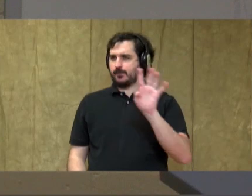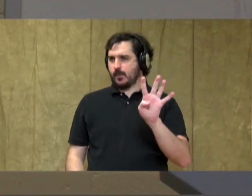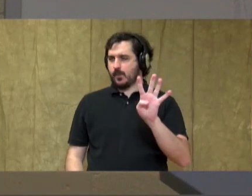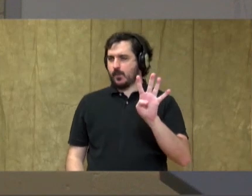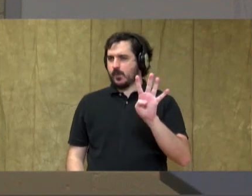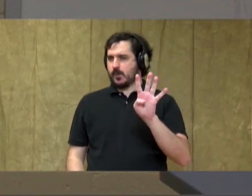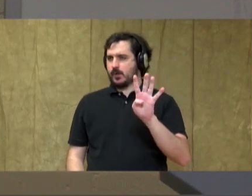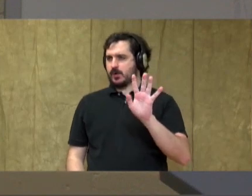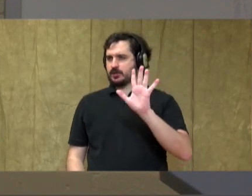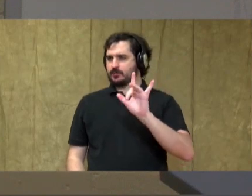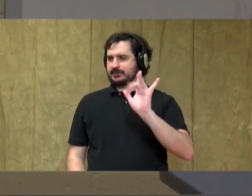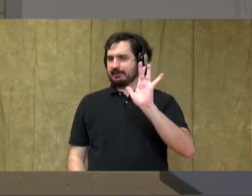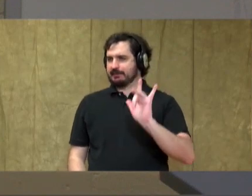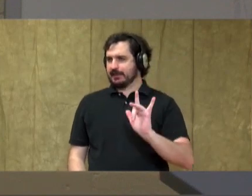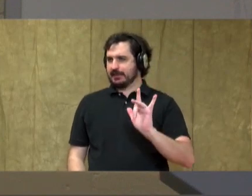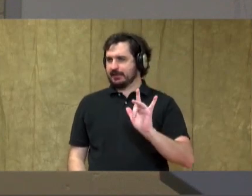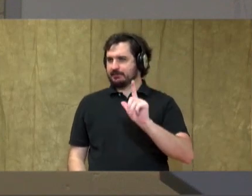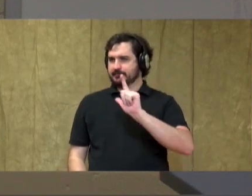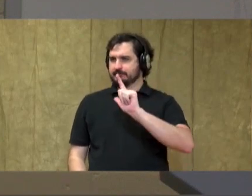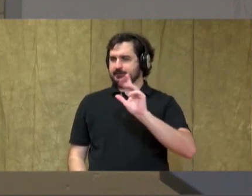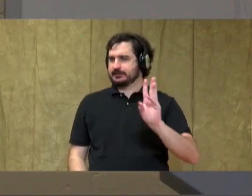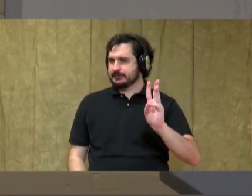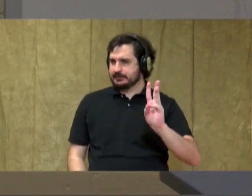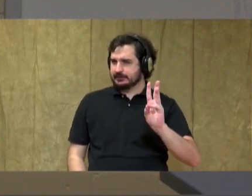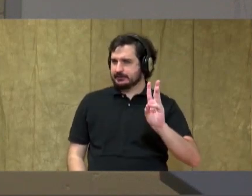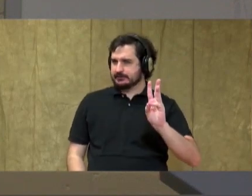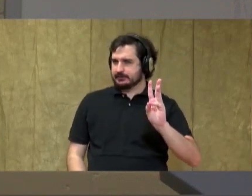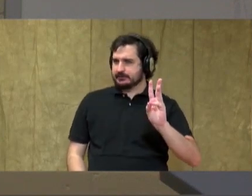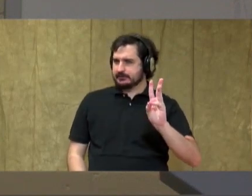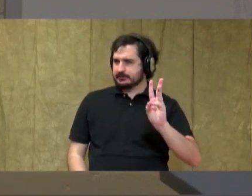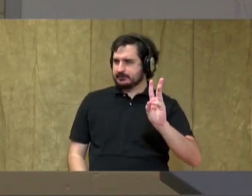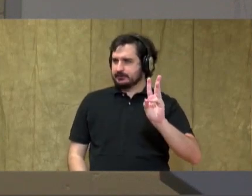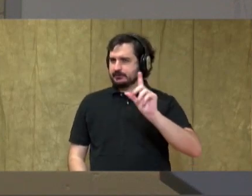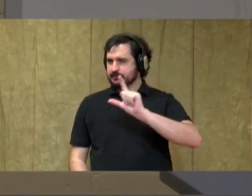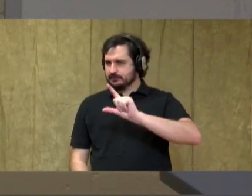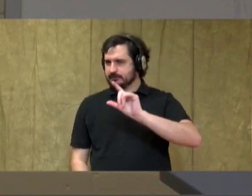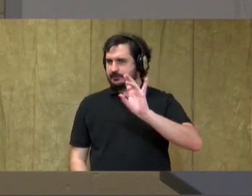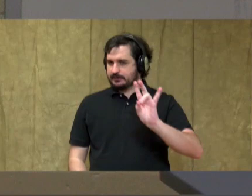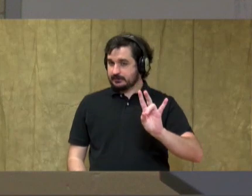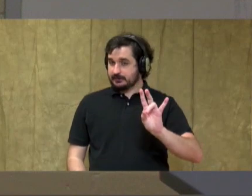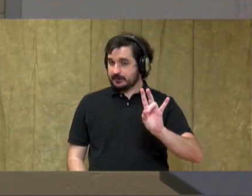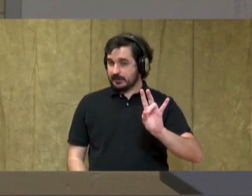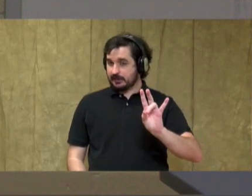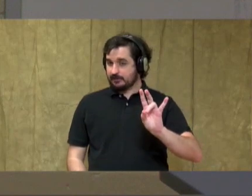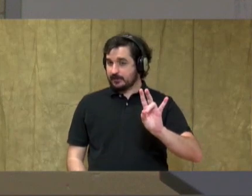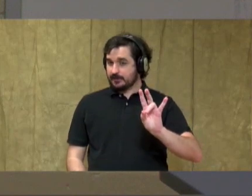24, 25, 26,